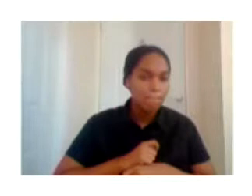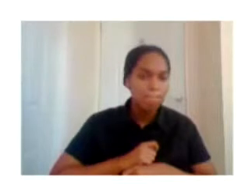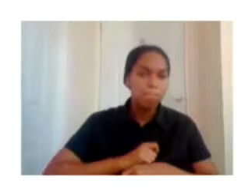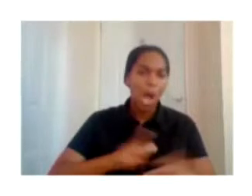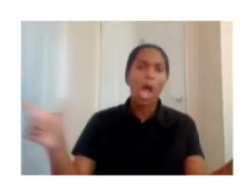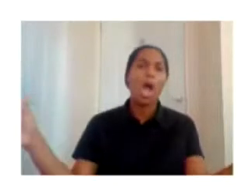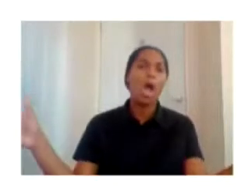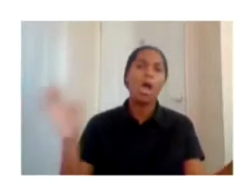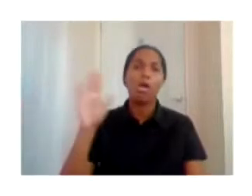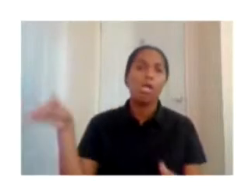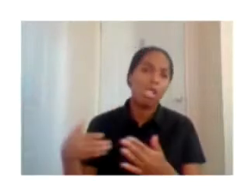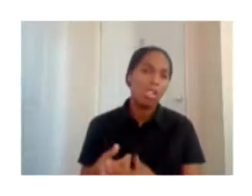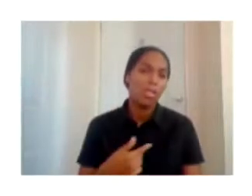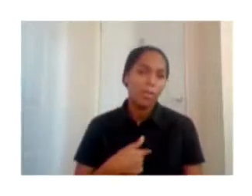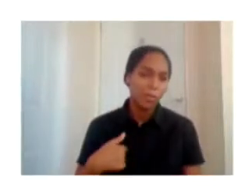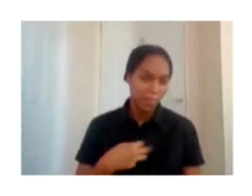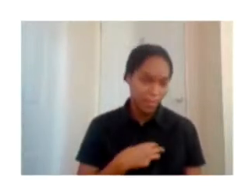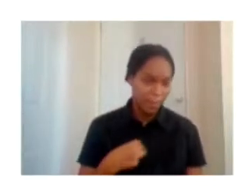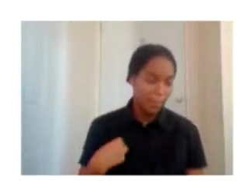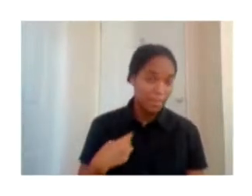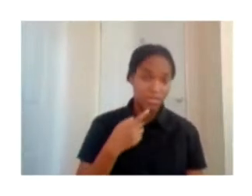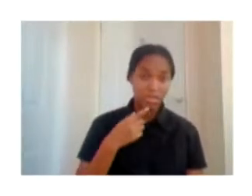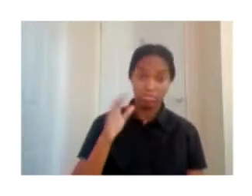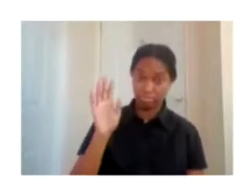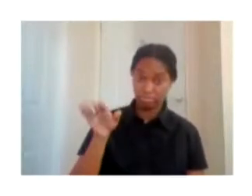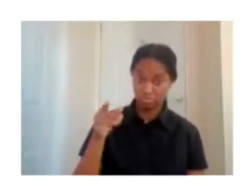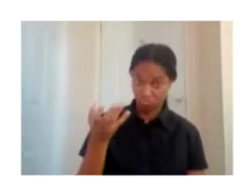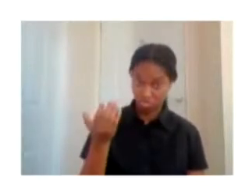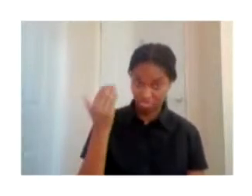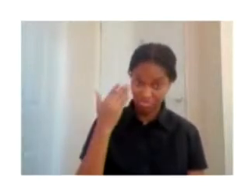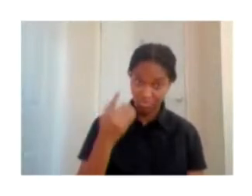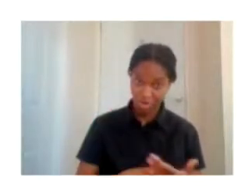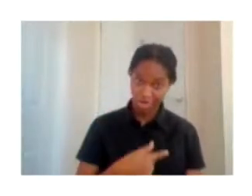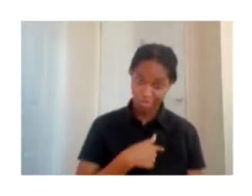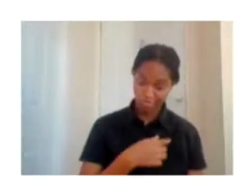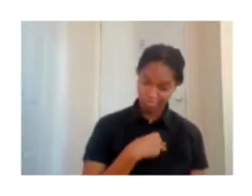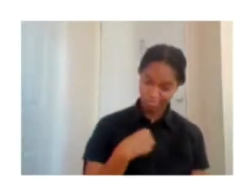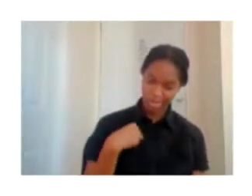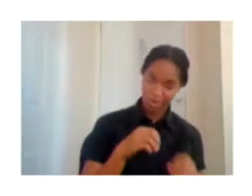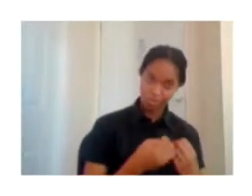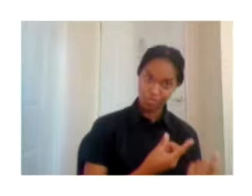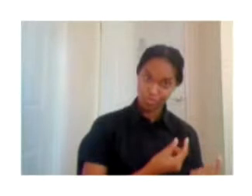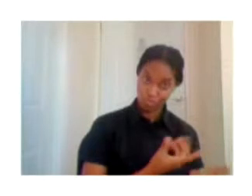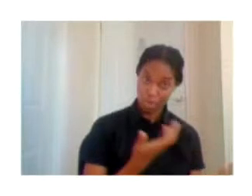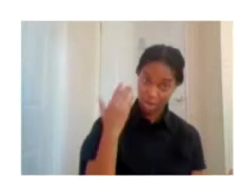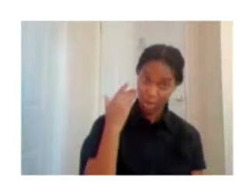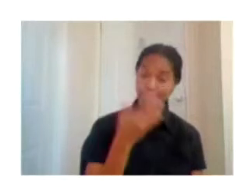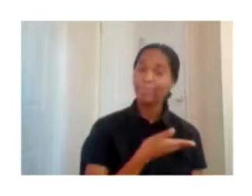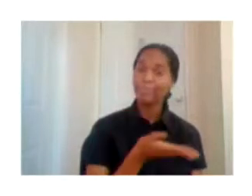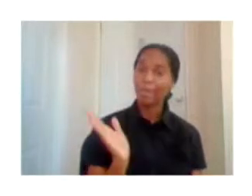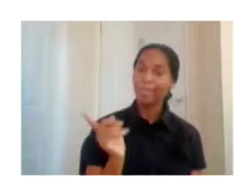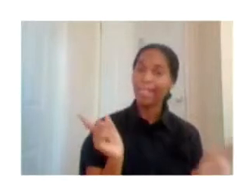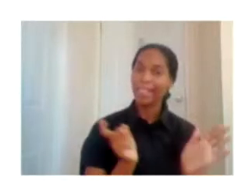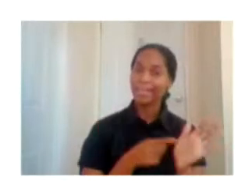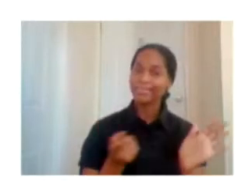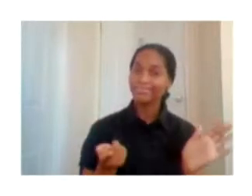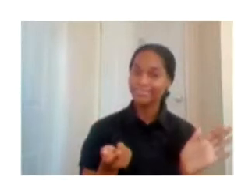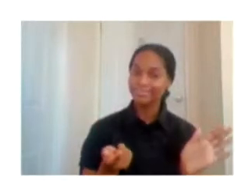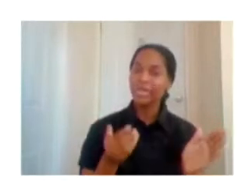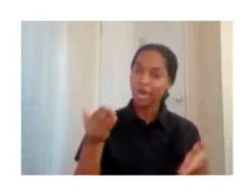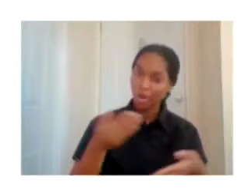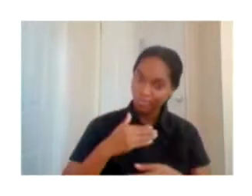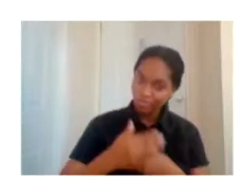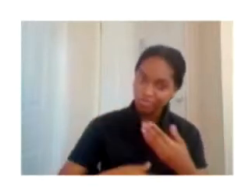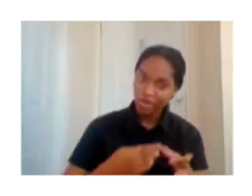of our members and say, you want to know what our member organizations are doing? Click here. Come to the progress